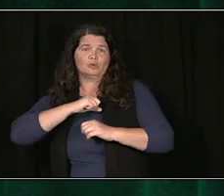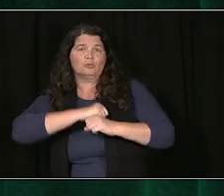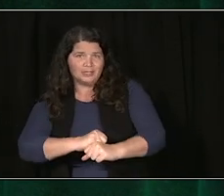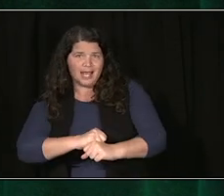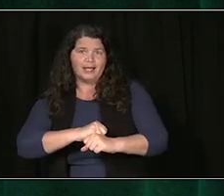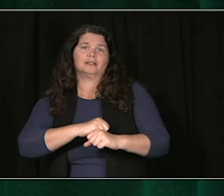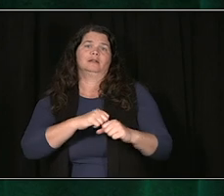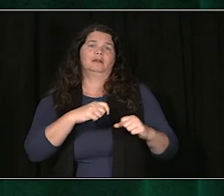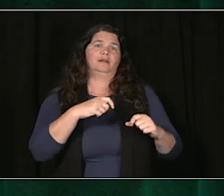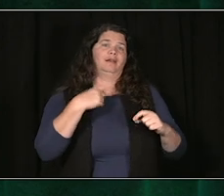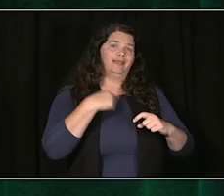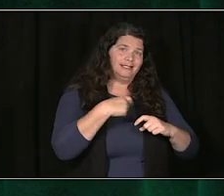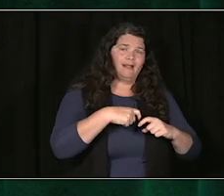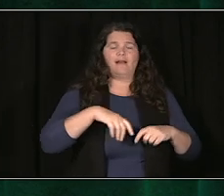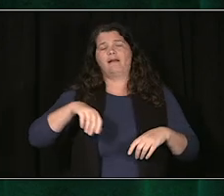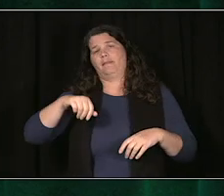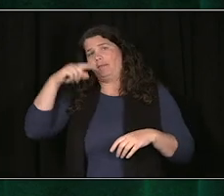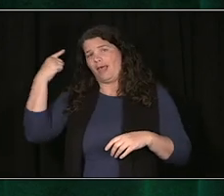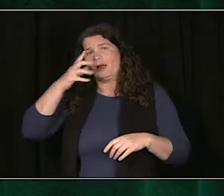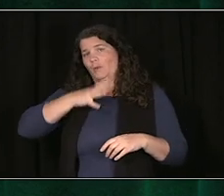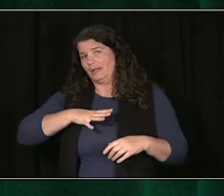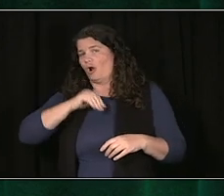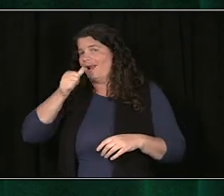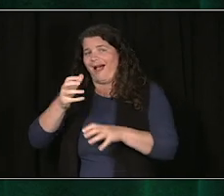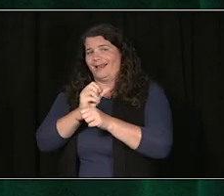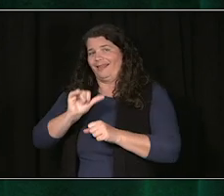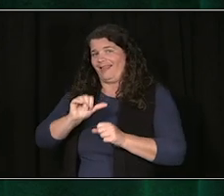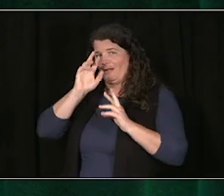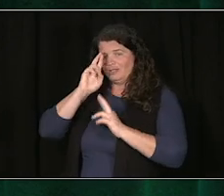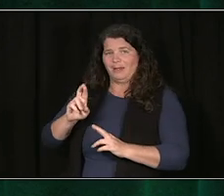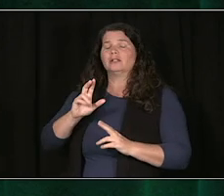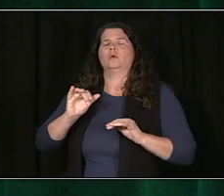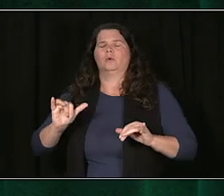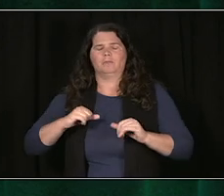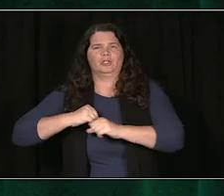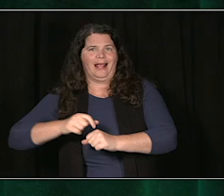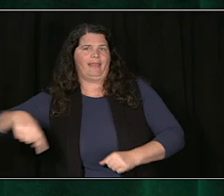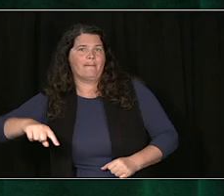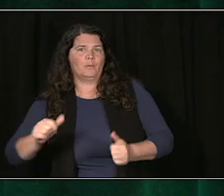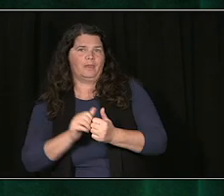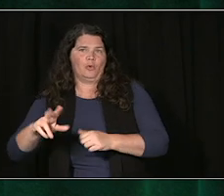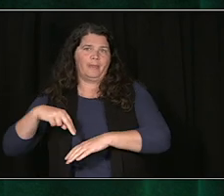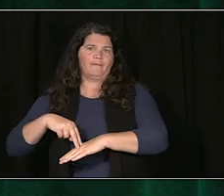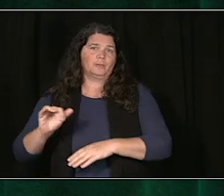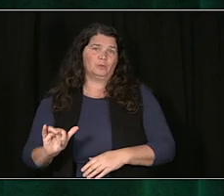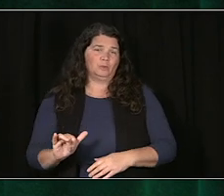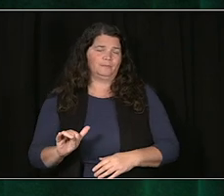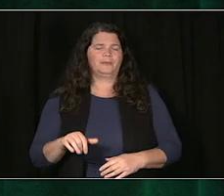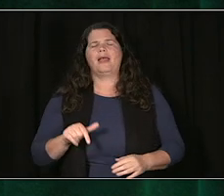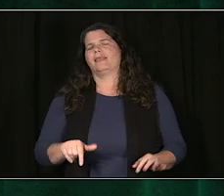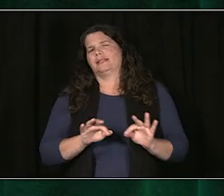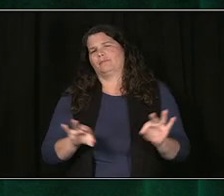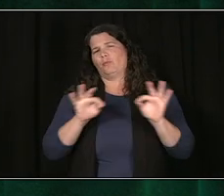that same sort of level of respect. And I say this is important because the DEI aspect of